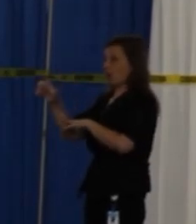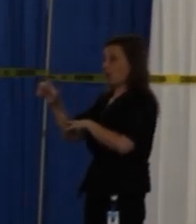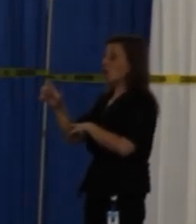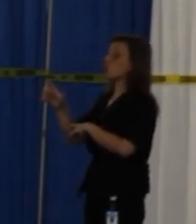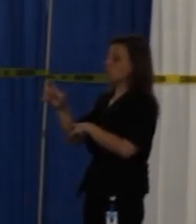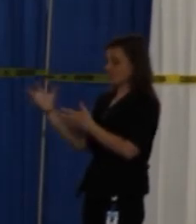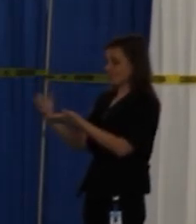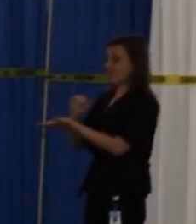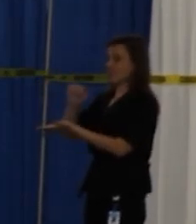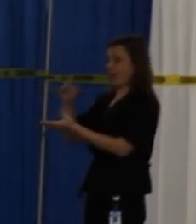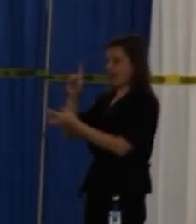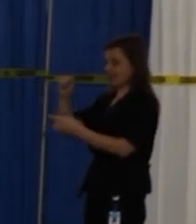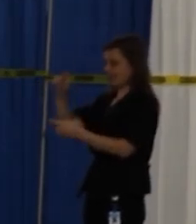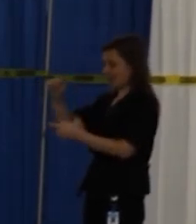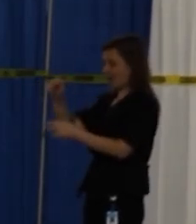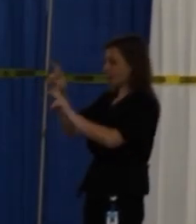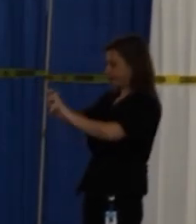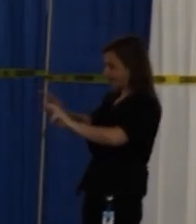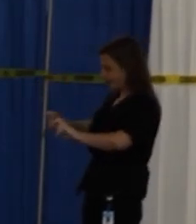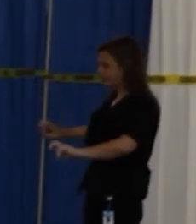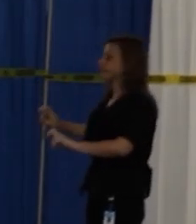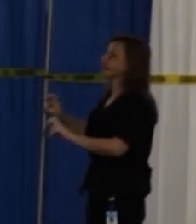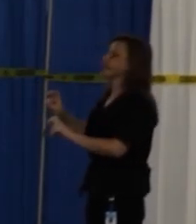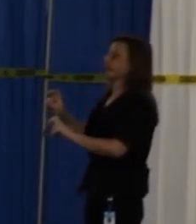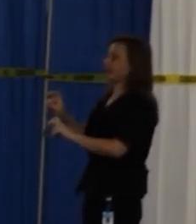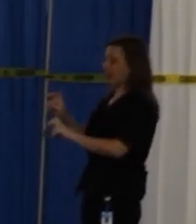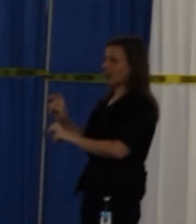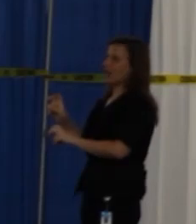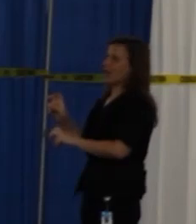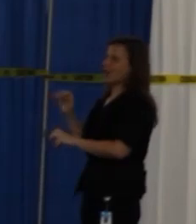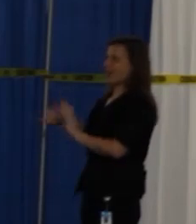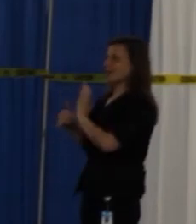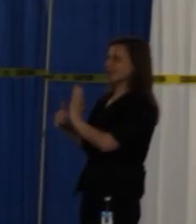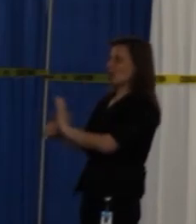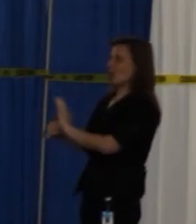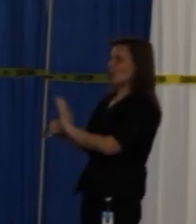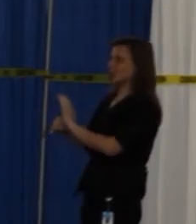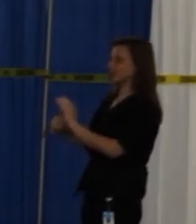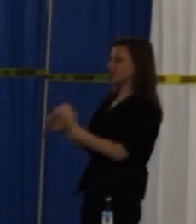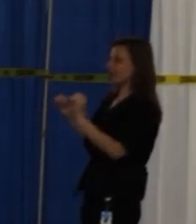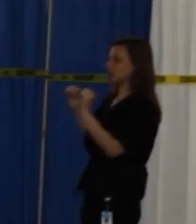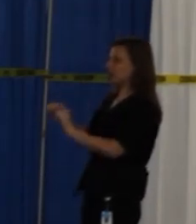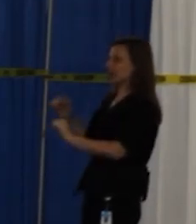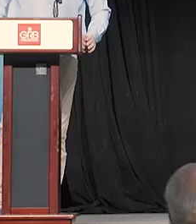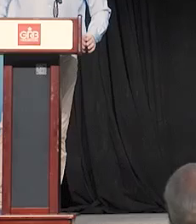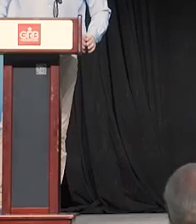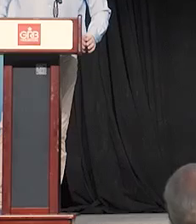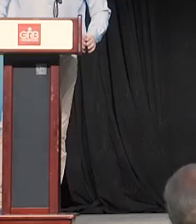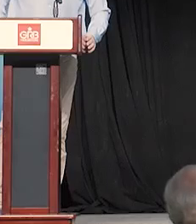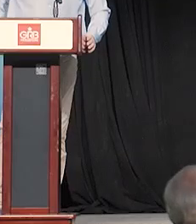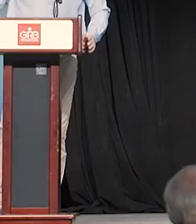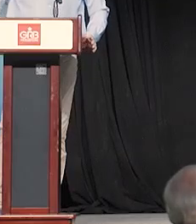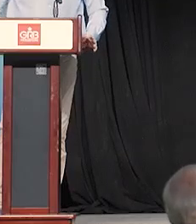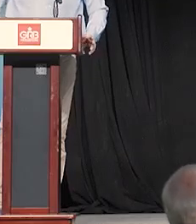this information, I think it would have been great to show what the chances of were, at least in this area, of seeing hurricane-force wind gusts. So if you take a